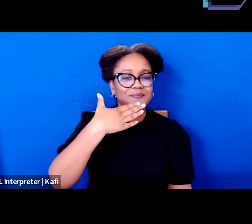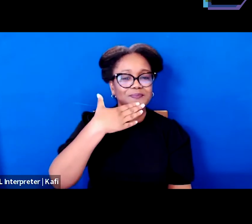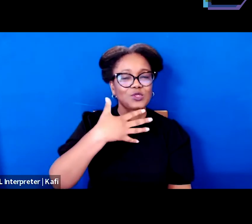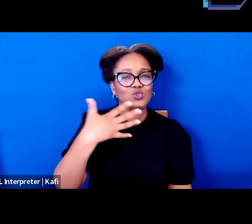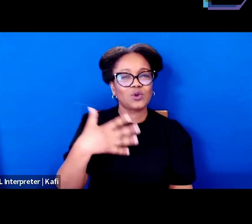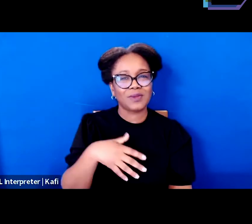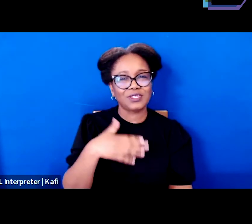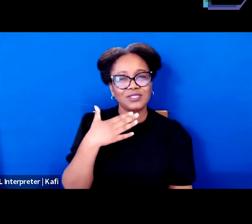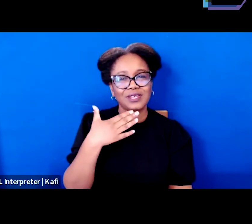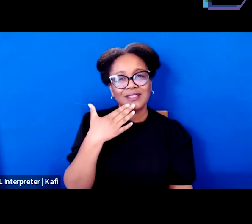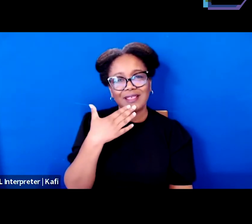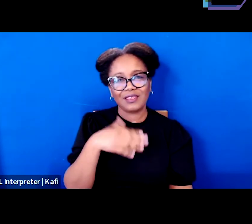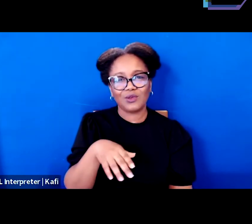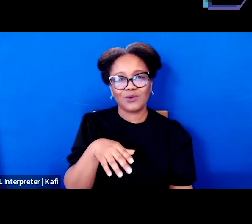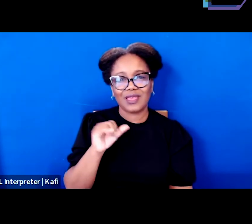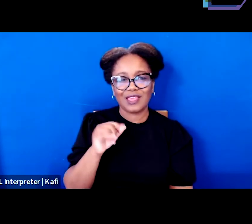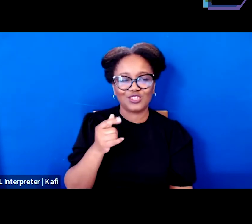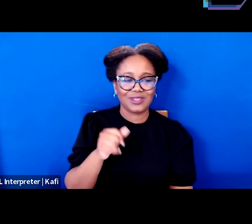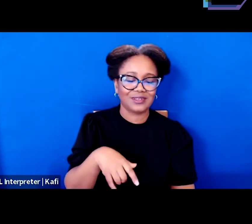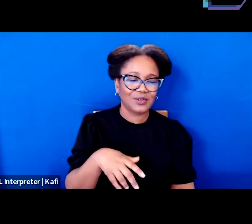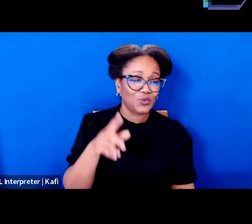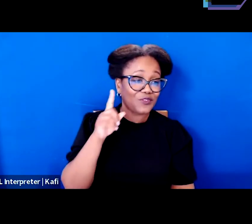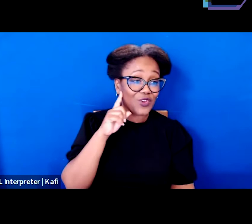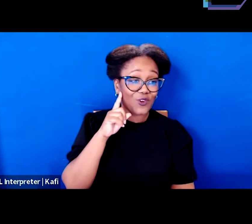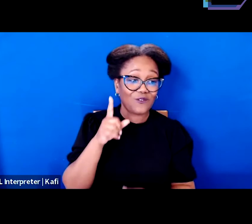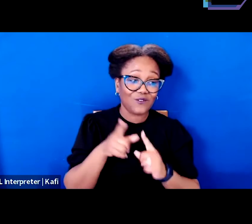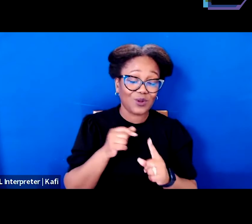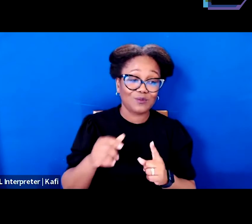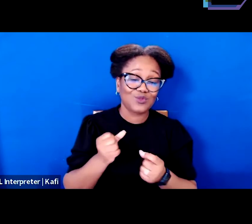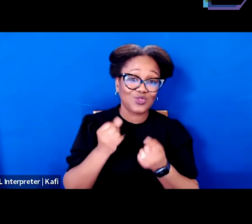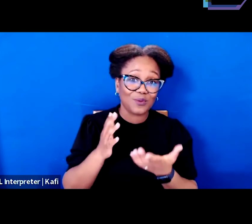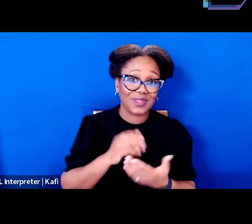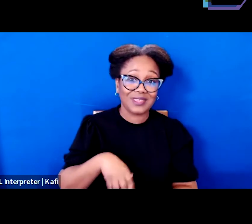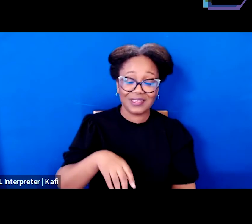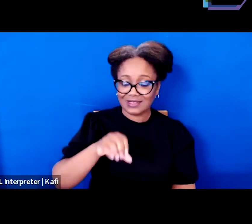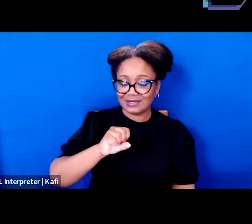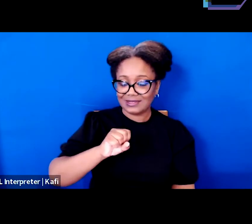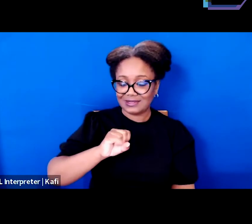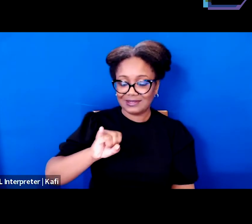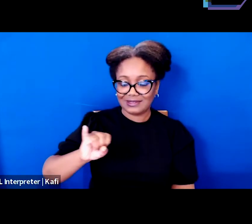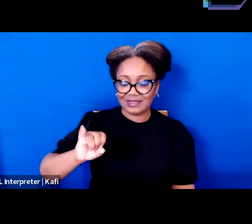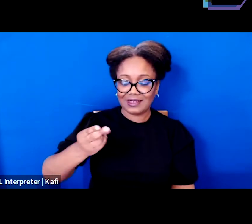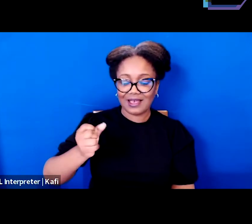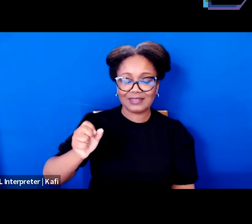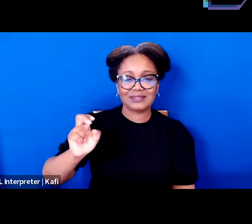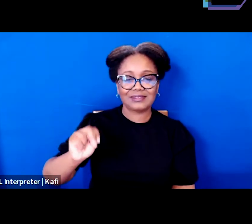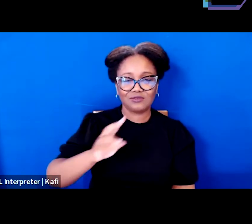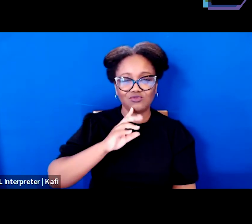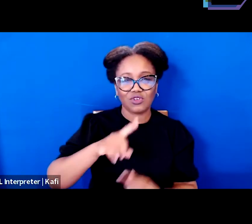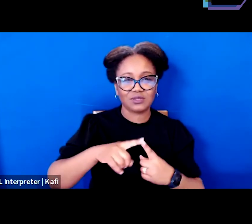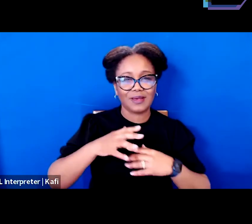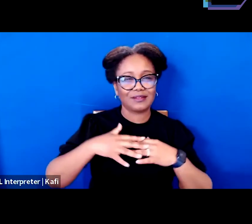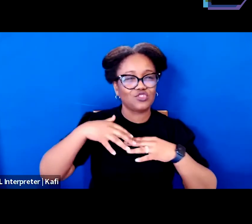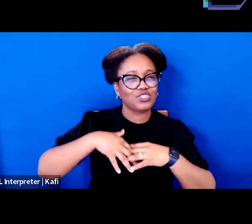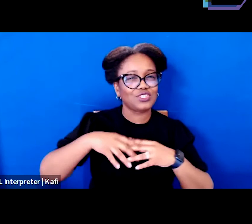that history, to understand even the creation of race, which we know is a social construct, and for that matter, the creation of gender, which if we think about it